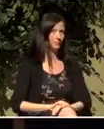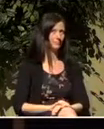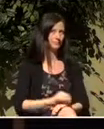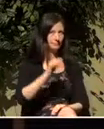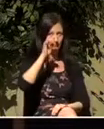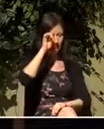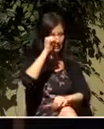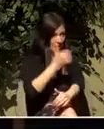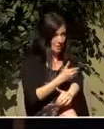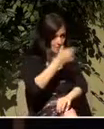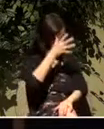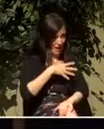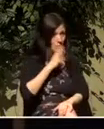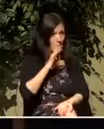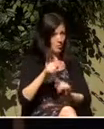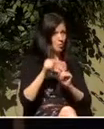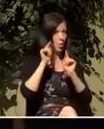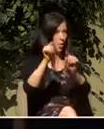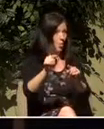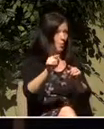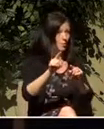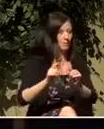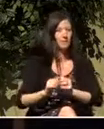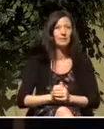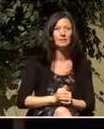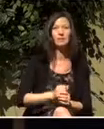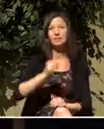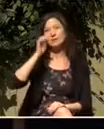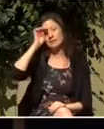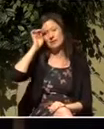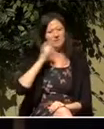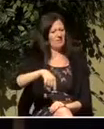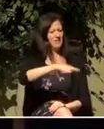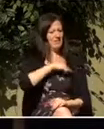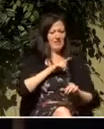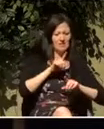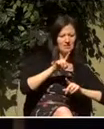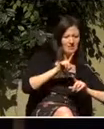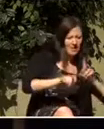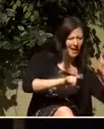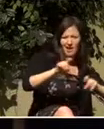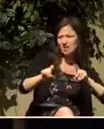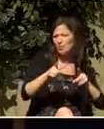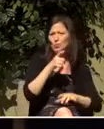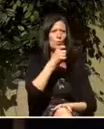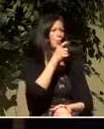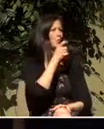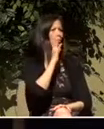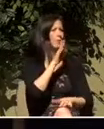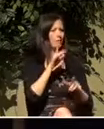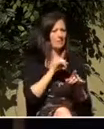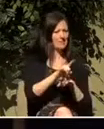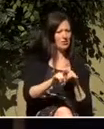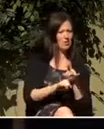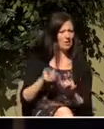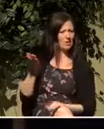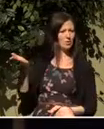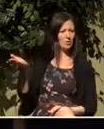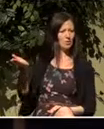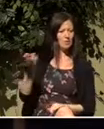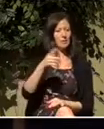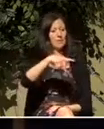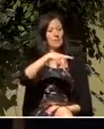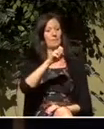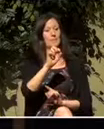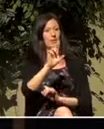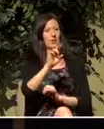who betrays him." They began to question among themselves which of them it might be who would do this. And a dispute arose among